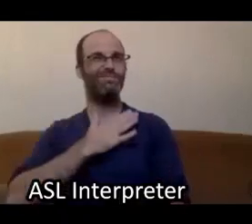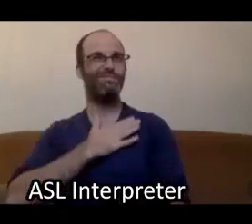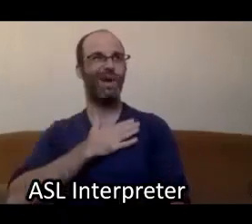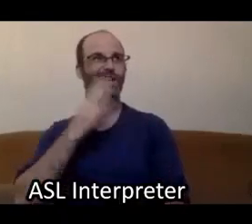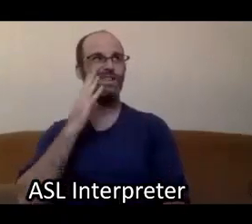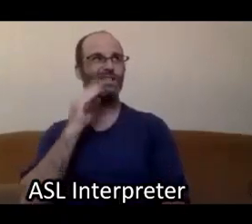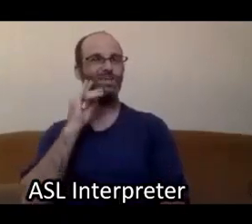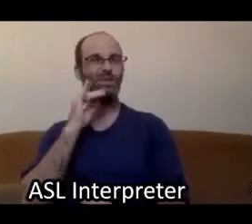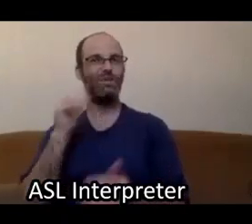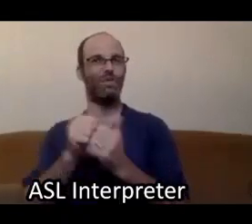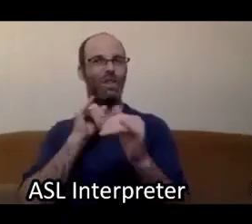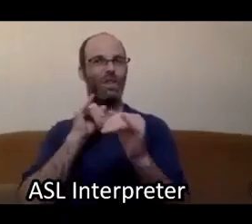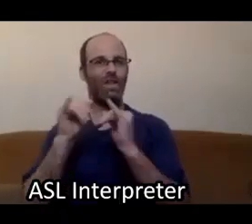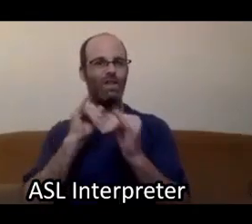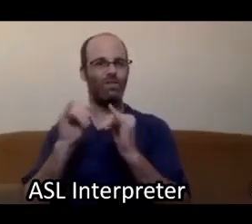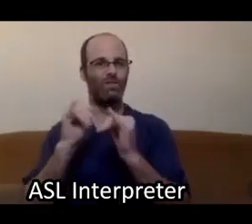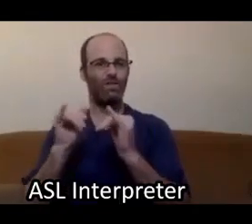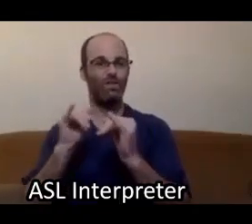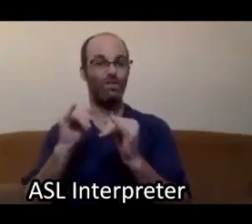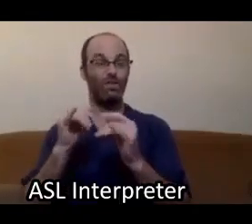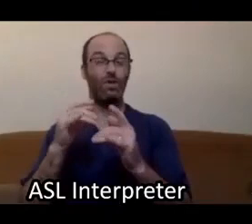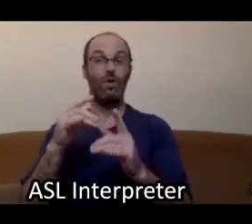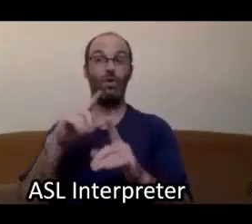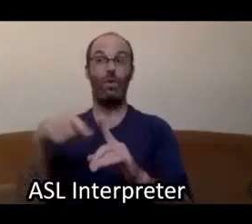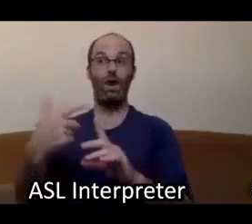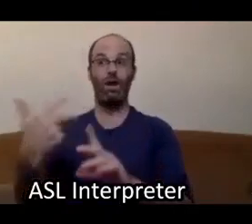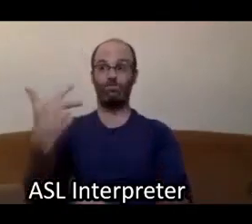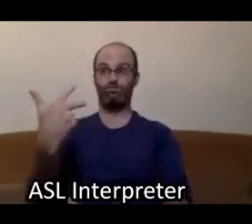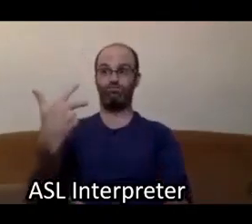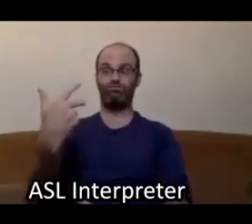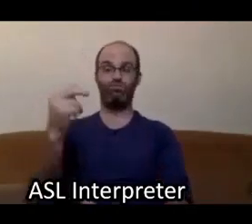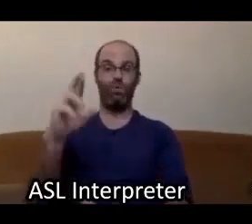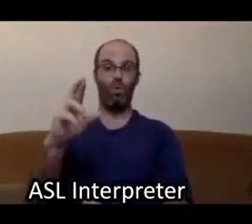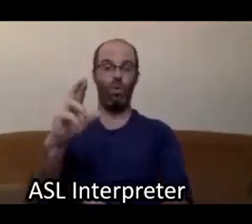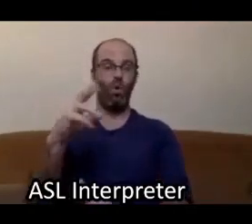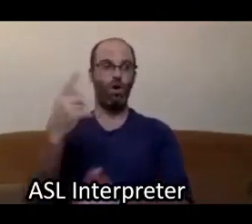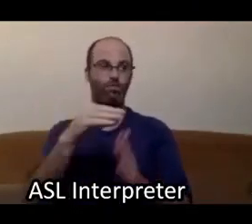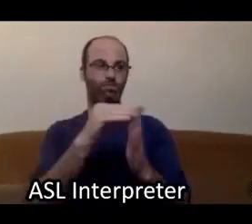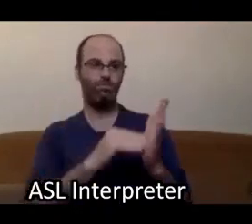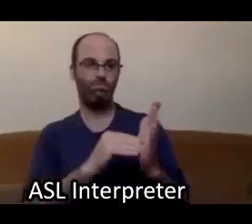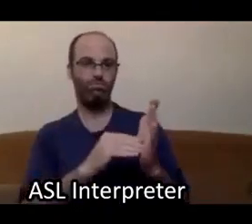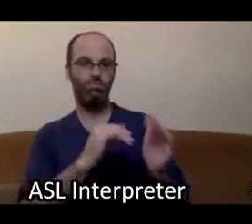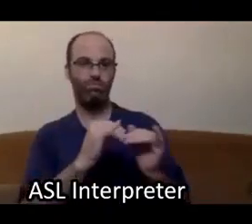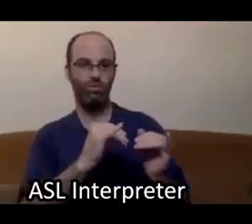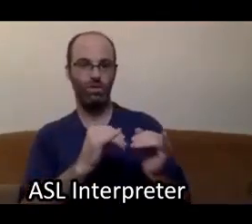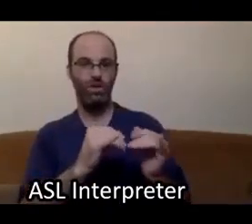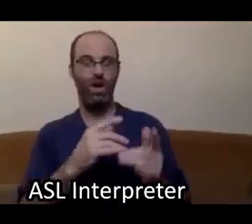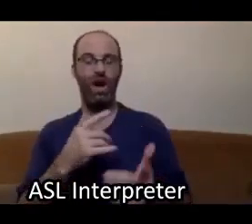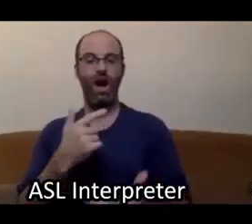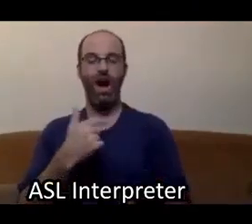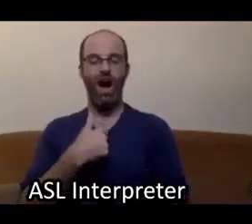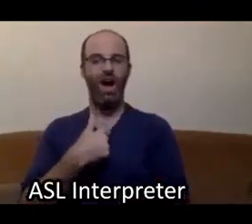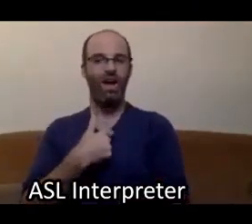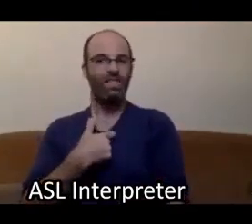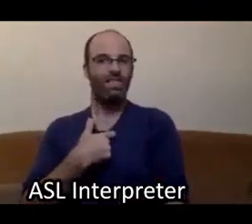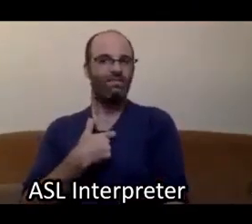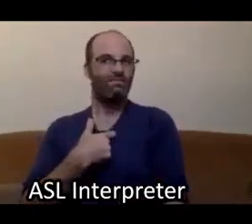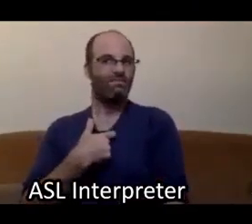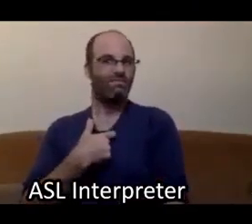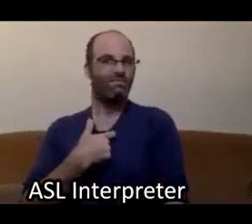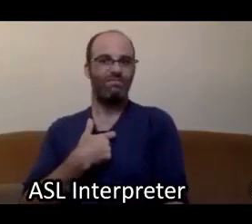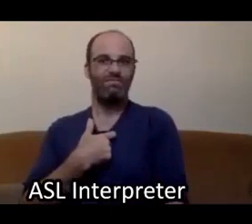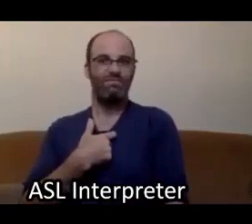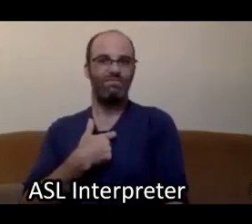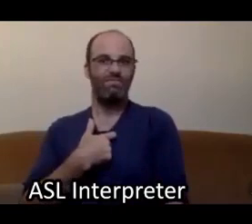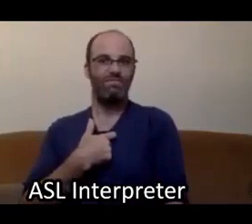different situations and appearing on camera and off camera. And I find it really difficult to talk to people